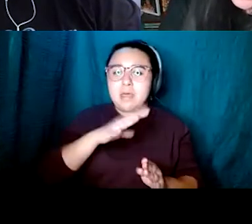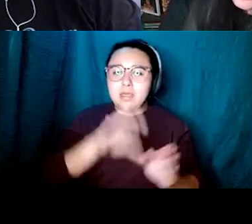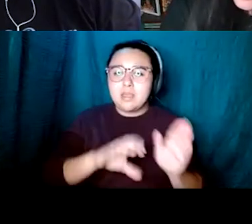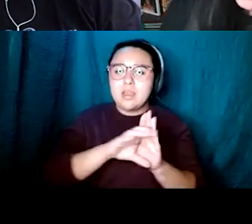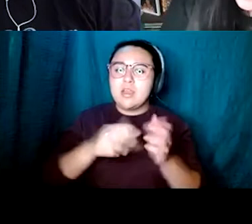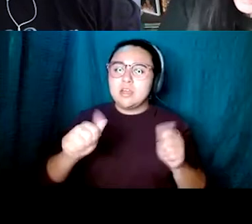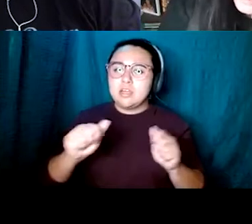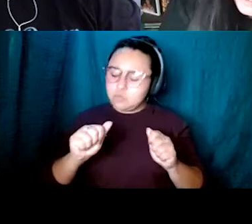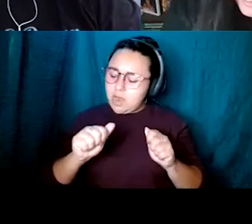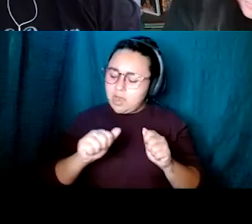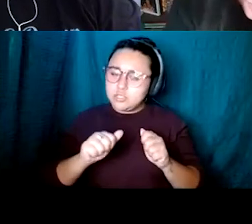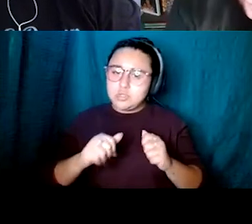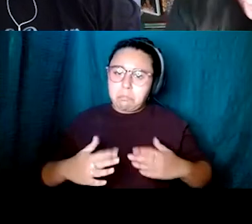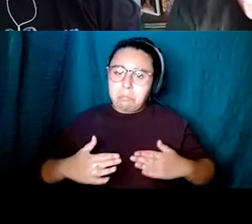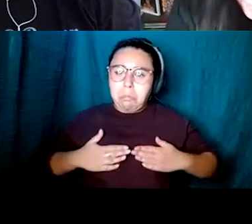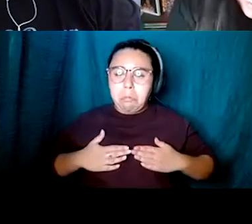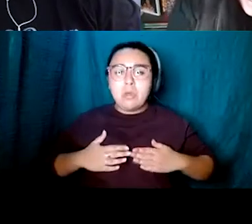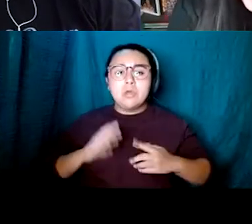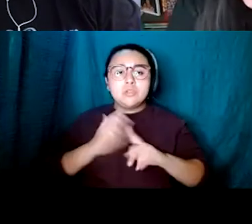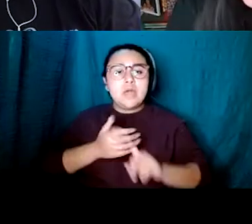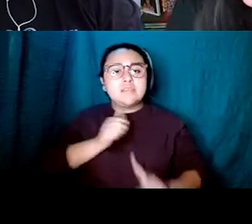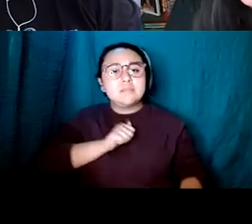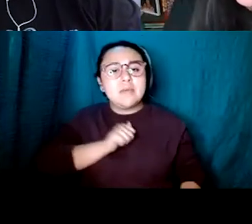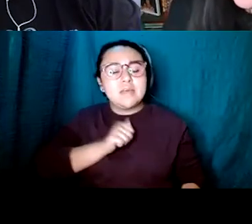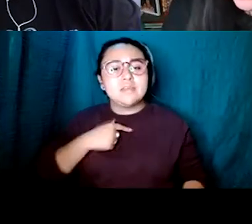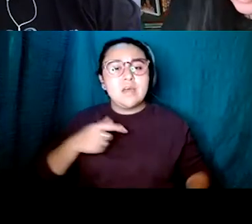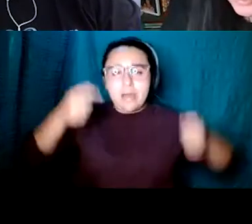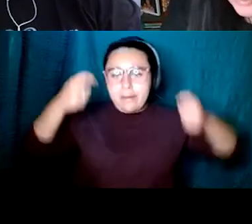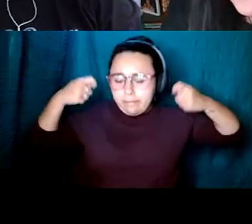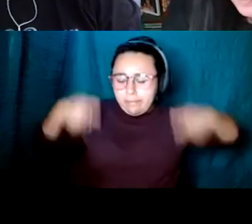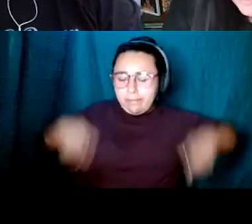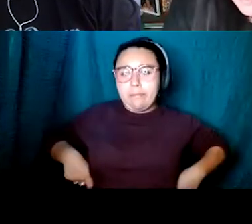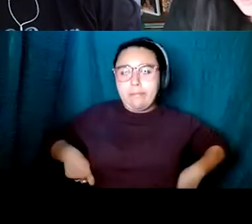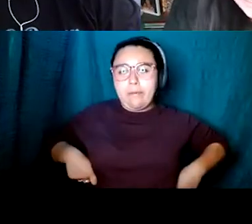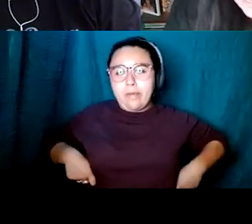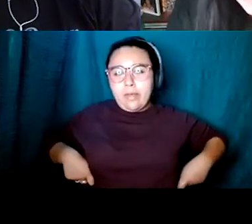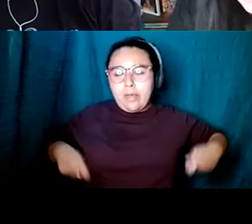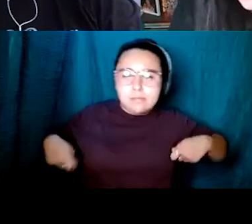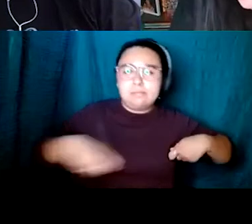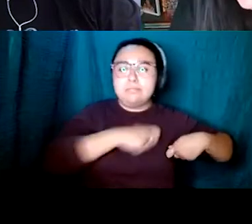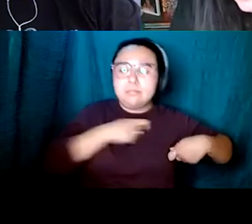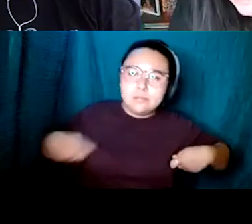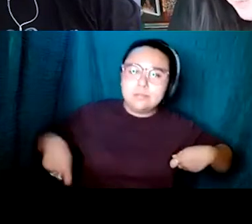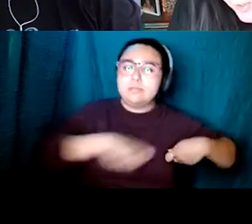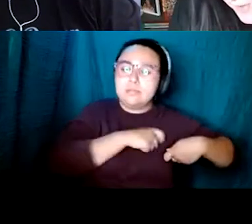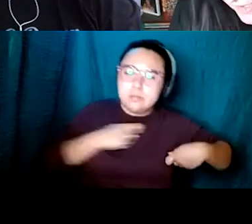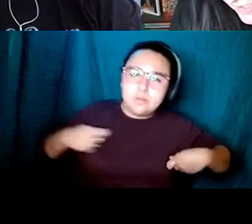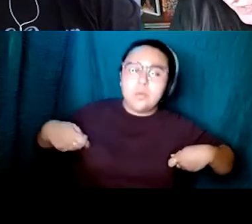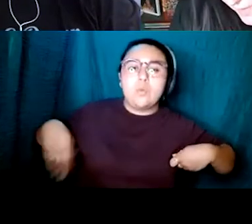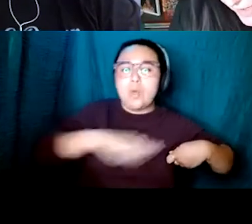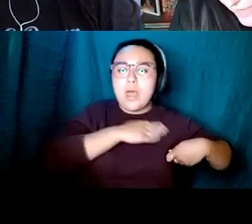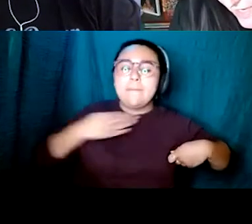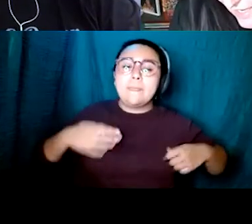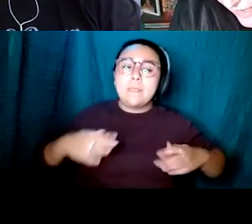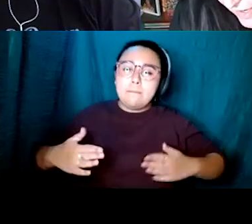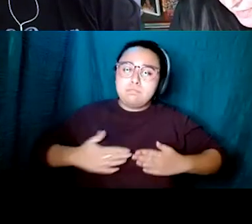as myself. I pulled my binder above my head as I always had, tucking the tight fabric down over my chest. The binder pressed against